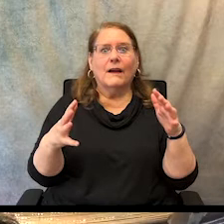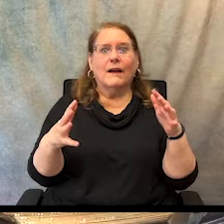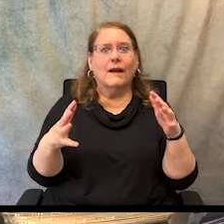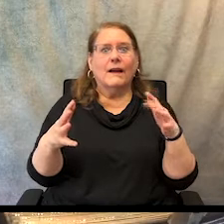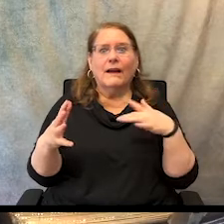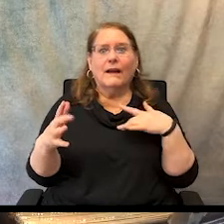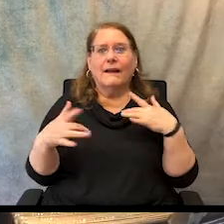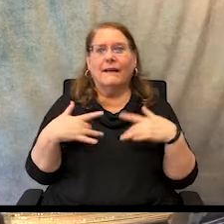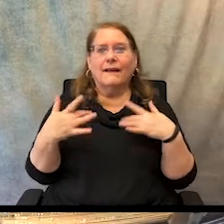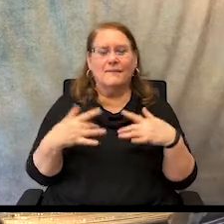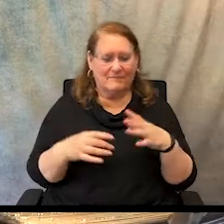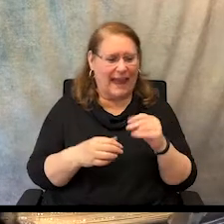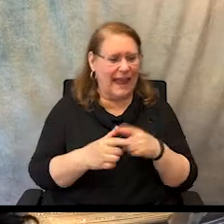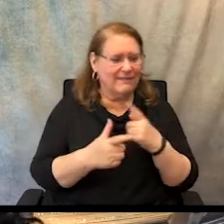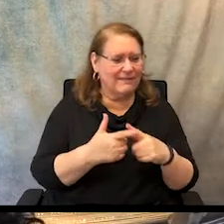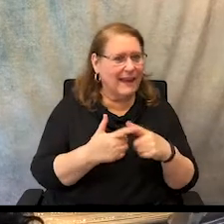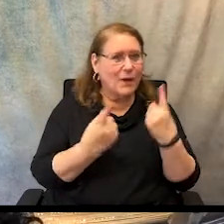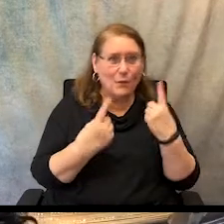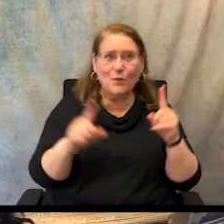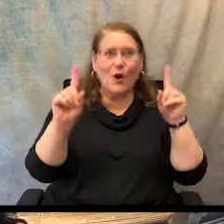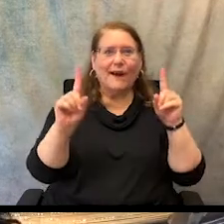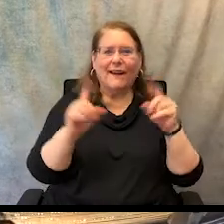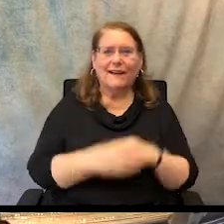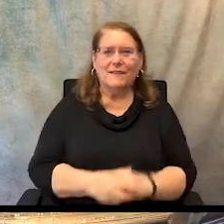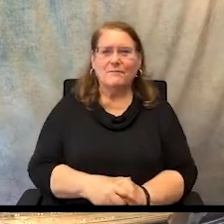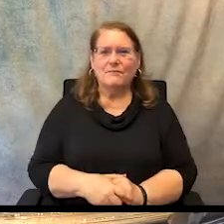full of exactly. And then it's working.